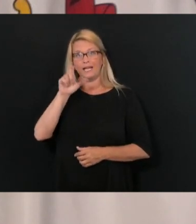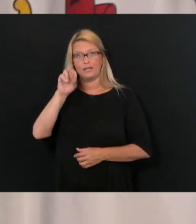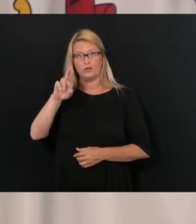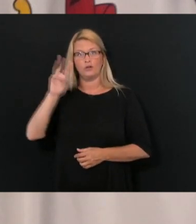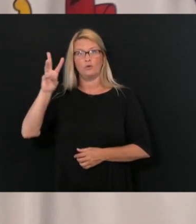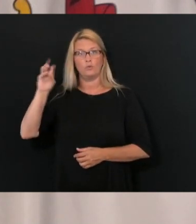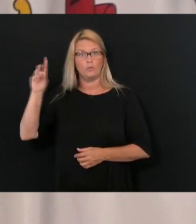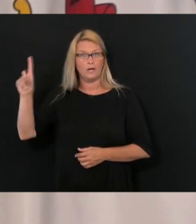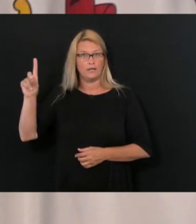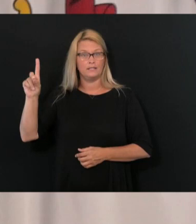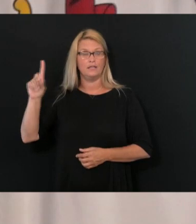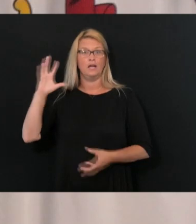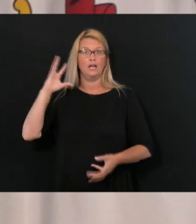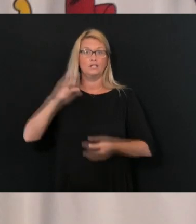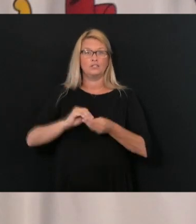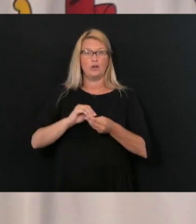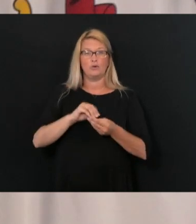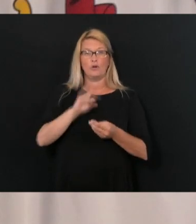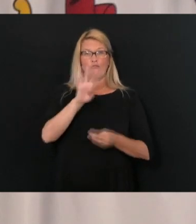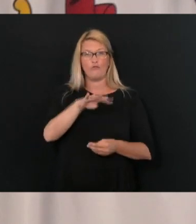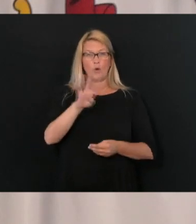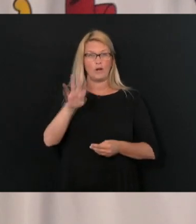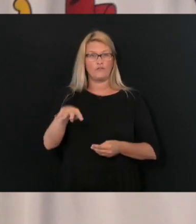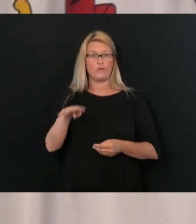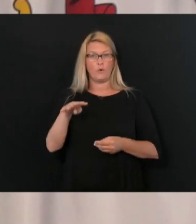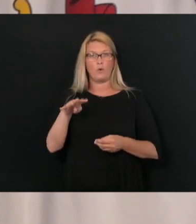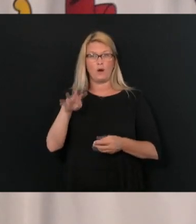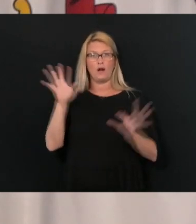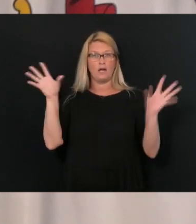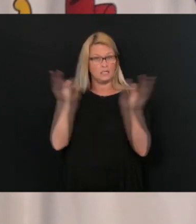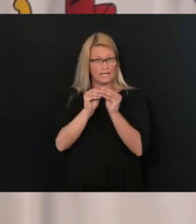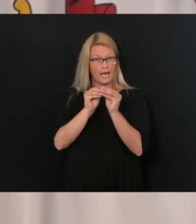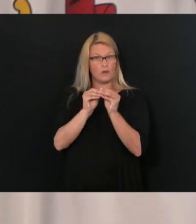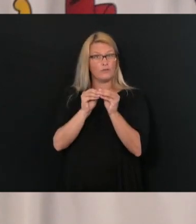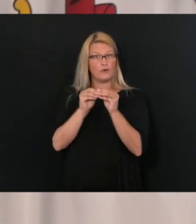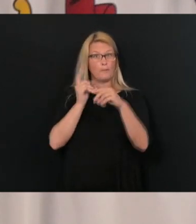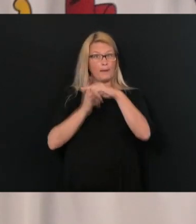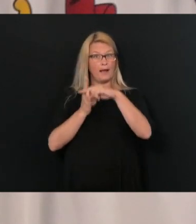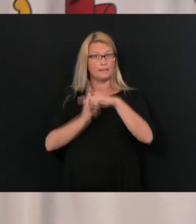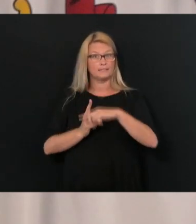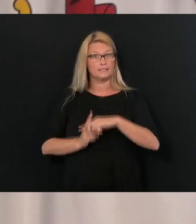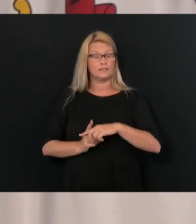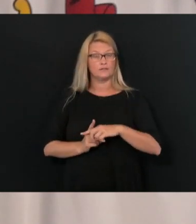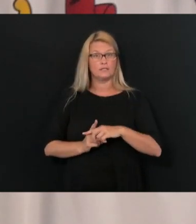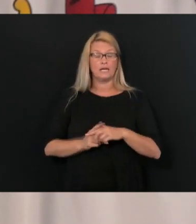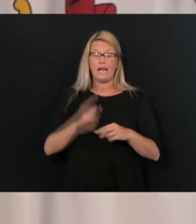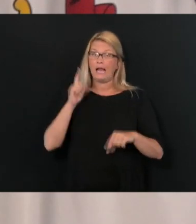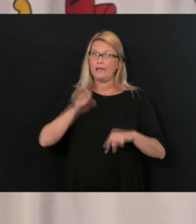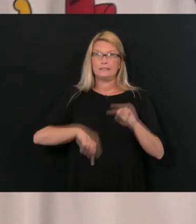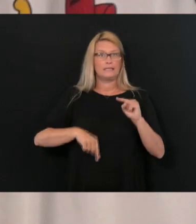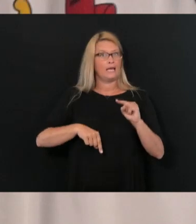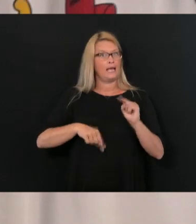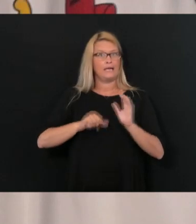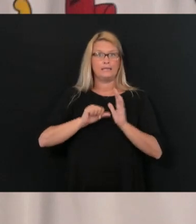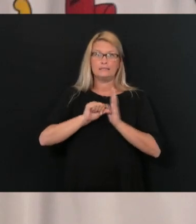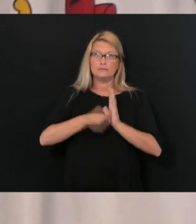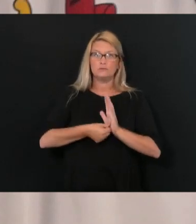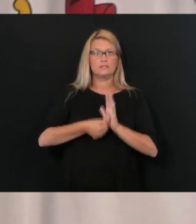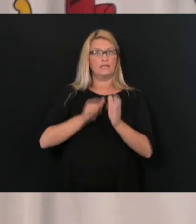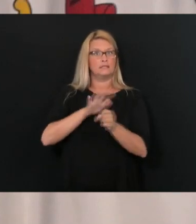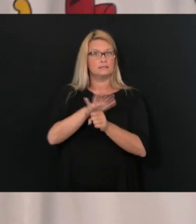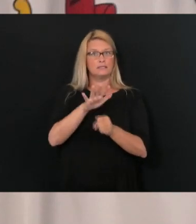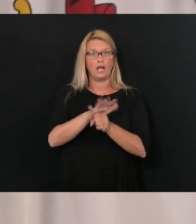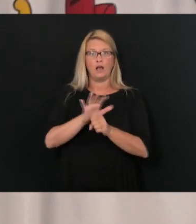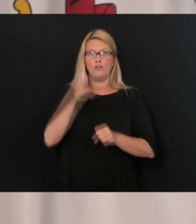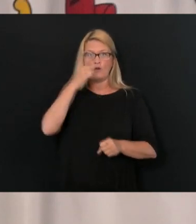have a total of 44 total cases combined. I can't go through it enough to urge you, especially